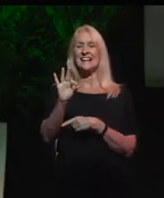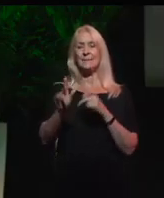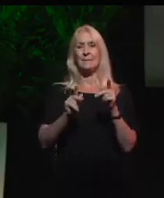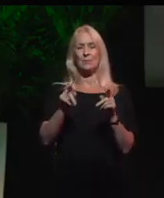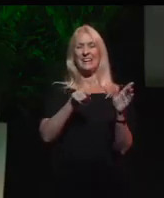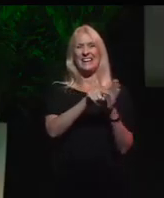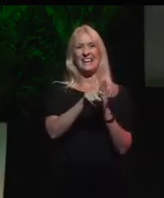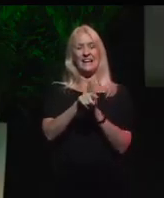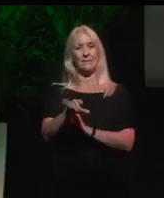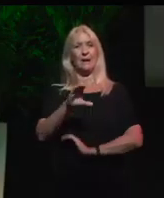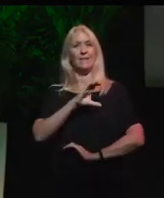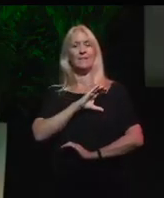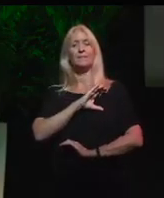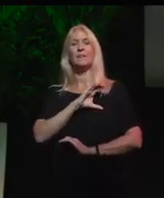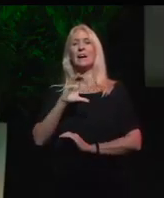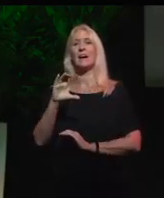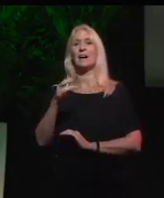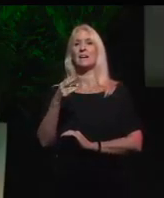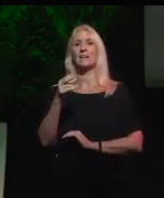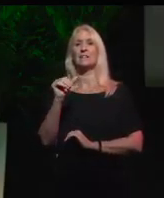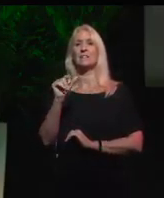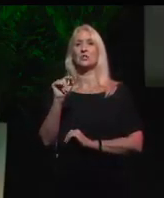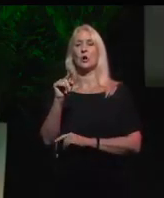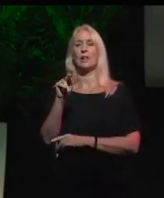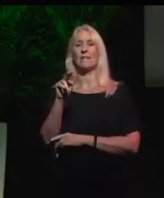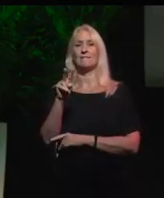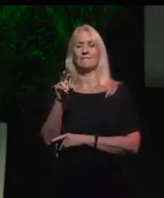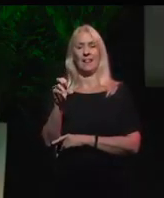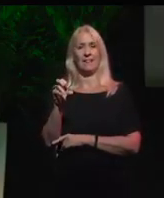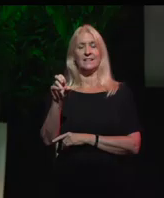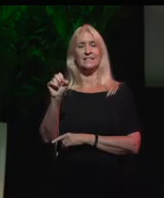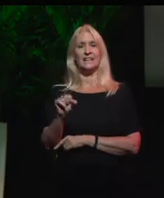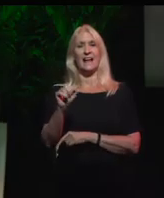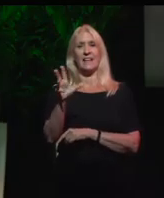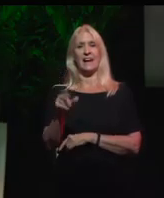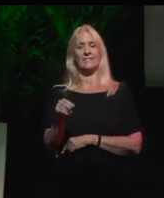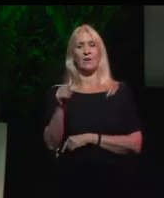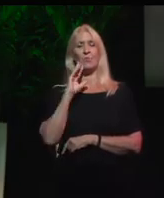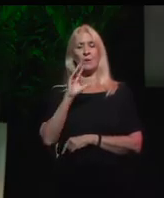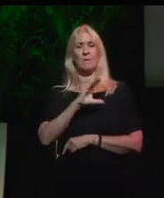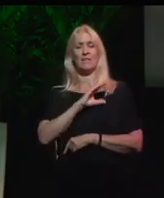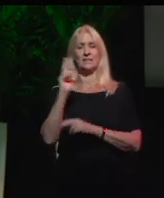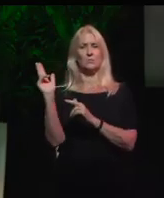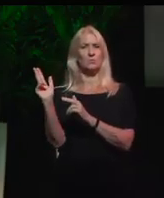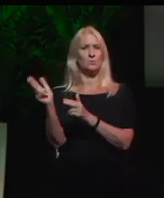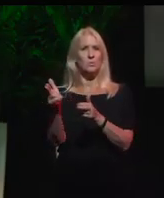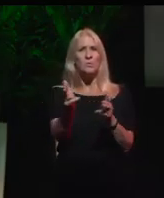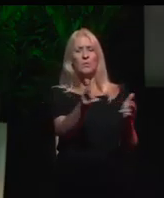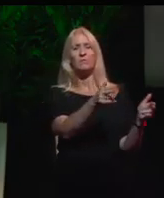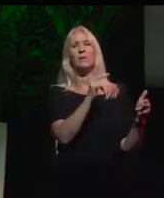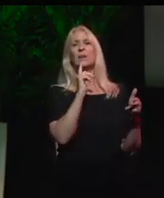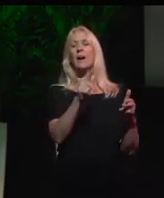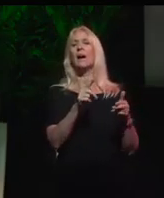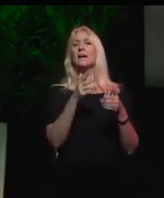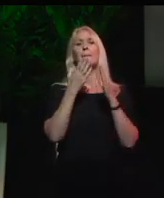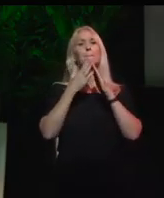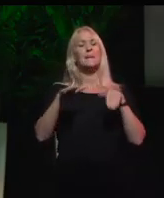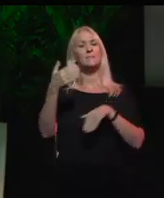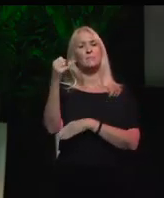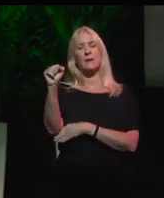by police in Sharpeville, South Africa, when police opened fire on a peaceful protest of black African men, women, and